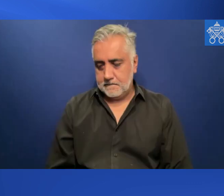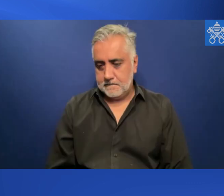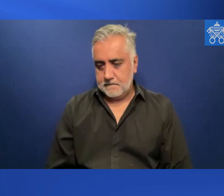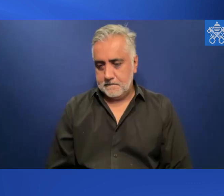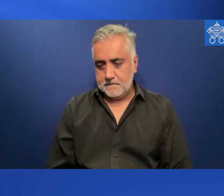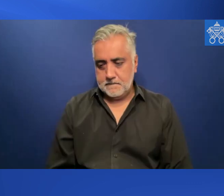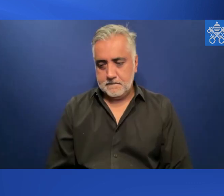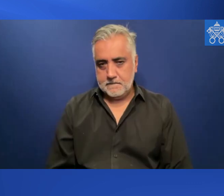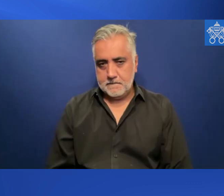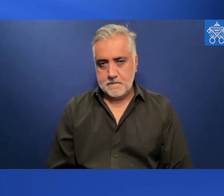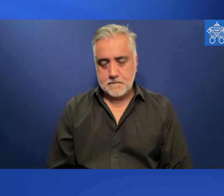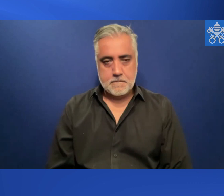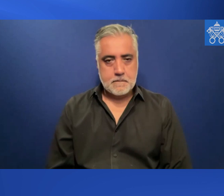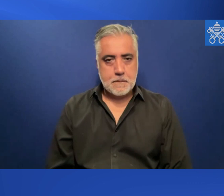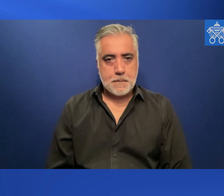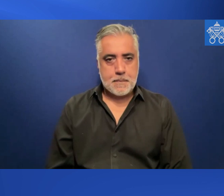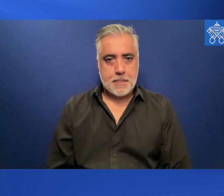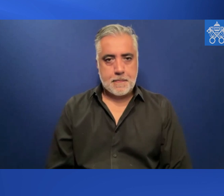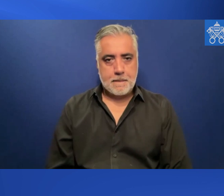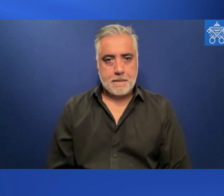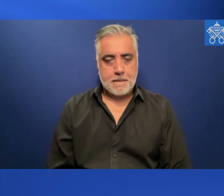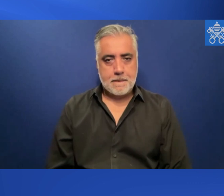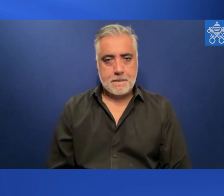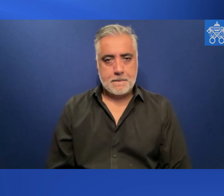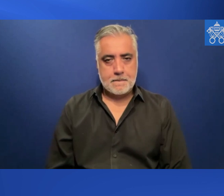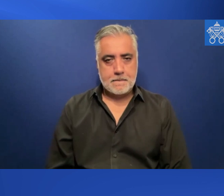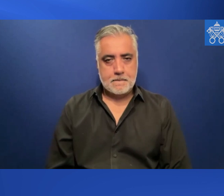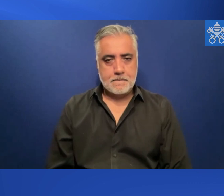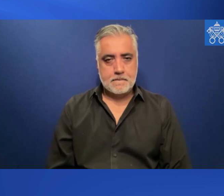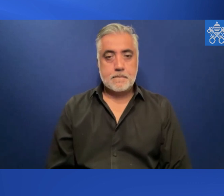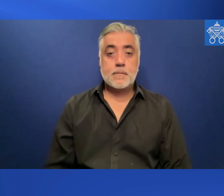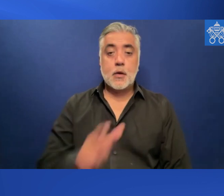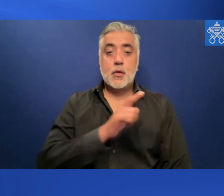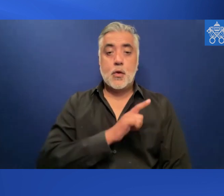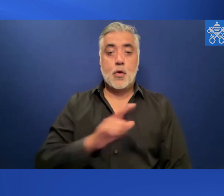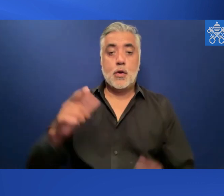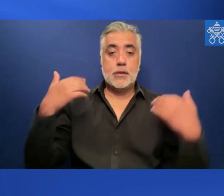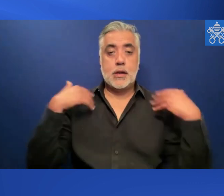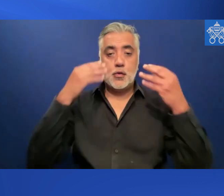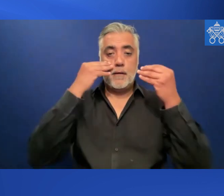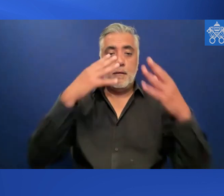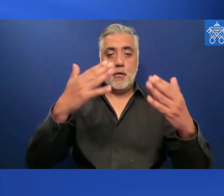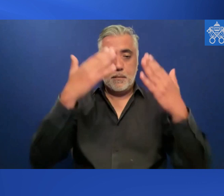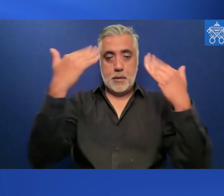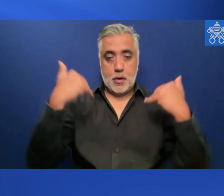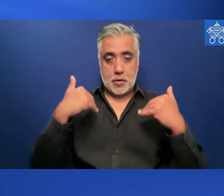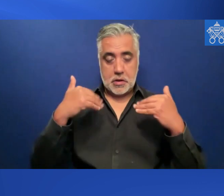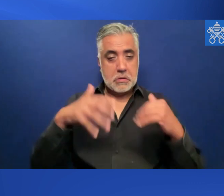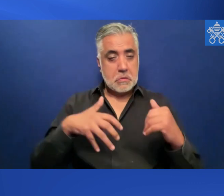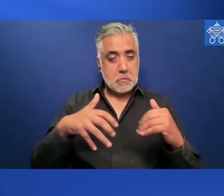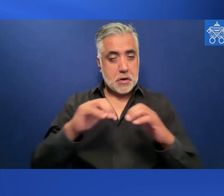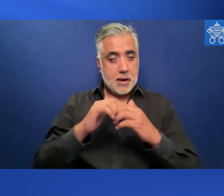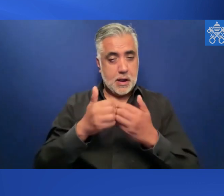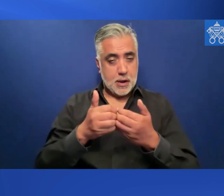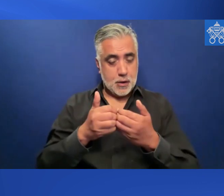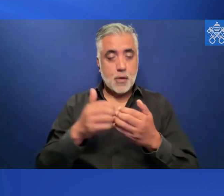May Mary, Mother of Mercy, help us to receive the grace of God and to forgive each other. Et concepit de